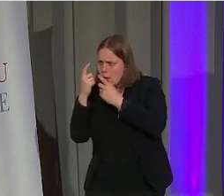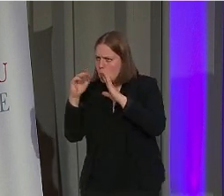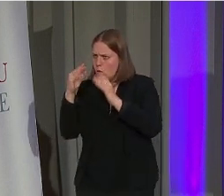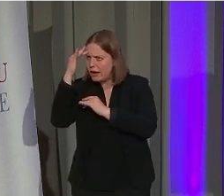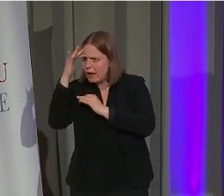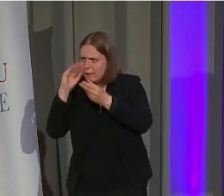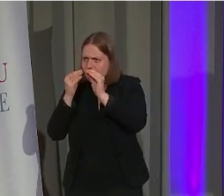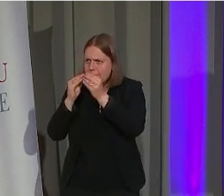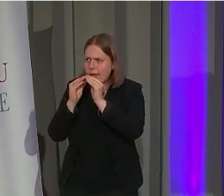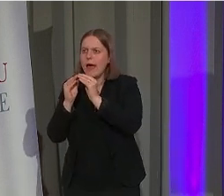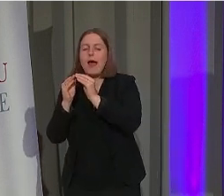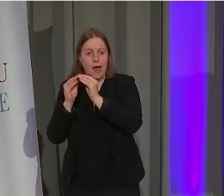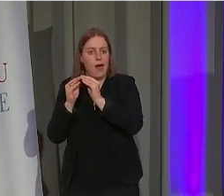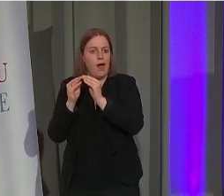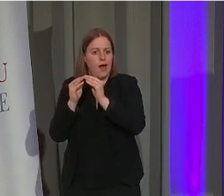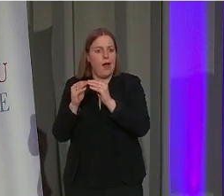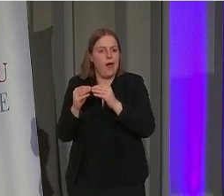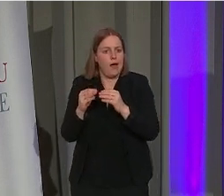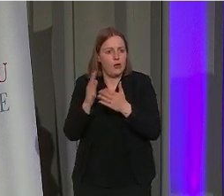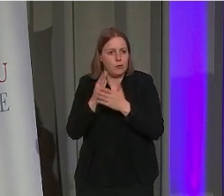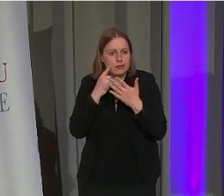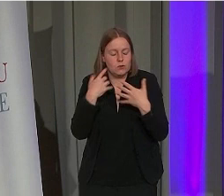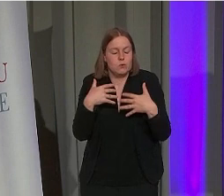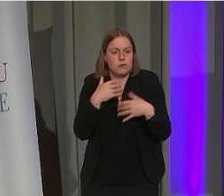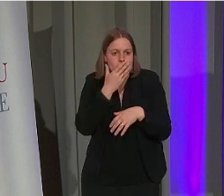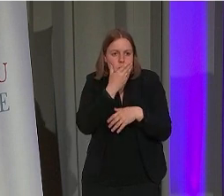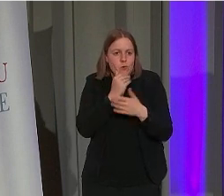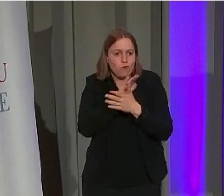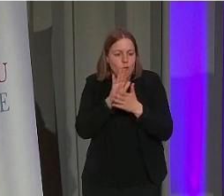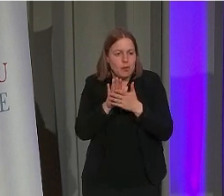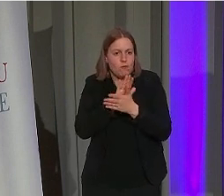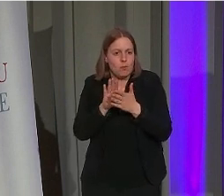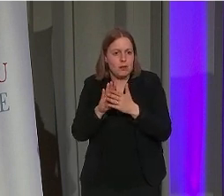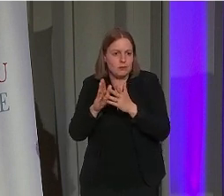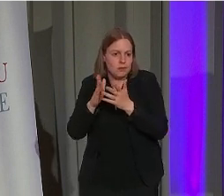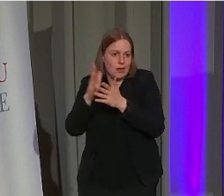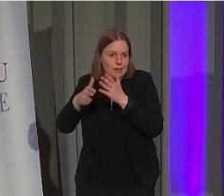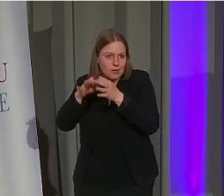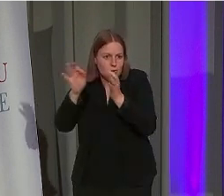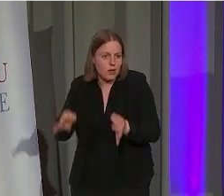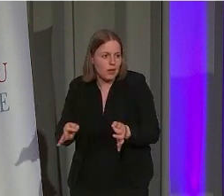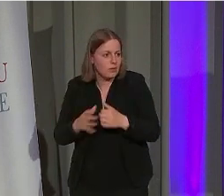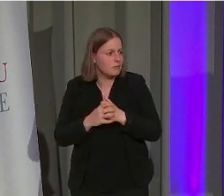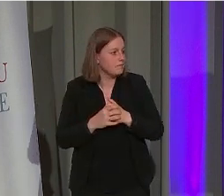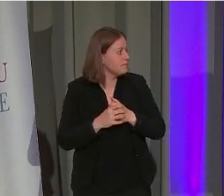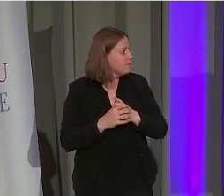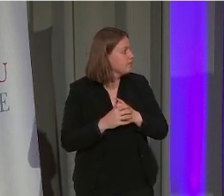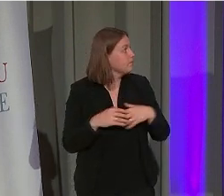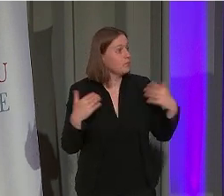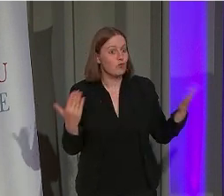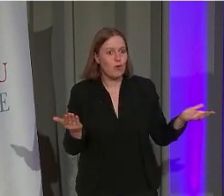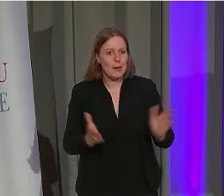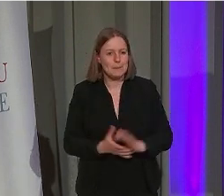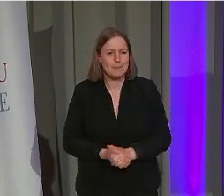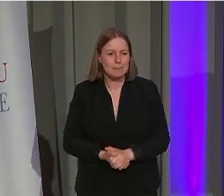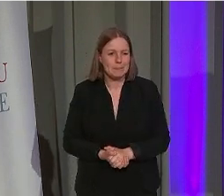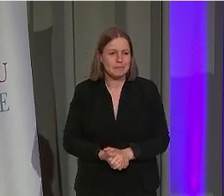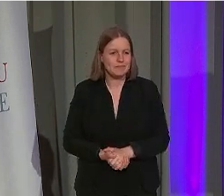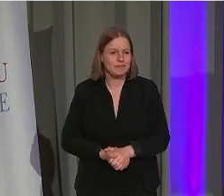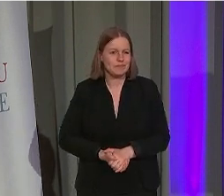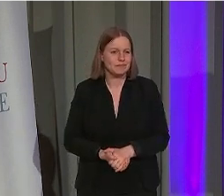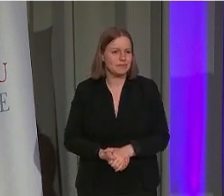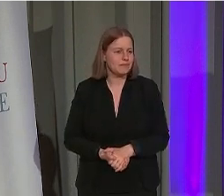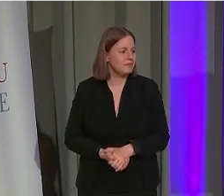provide concrete answers. And as you've seen today already, we have a whole lot of beautiful examples.